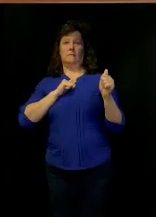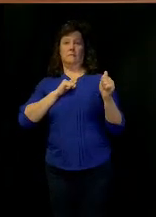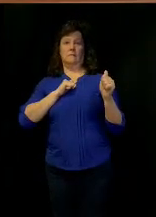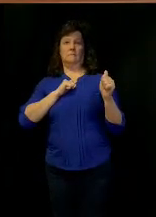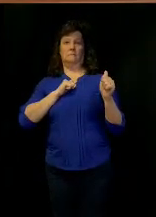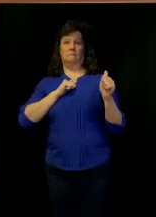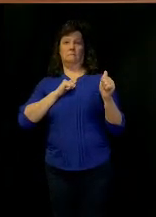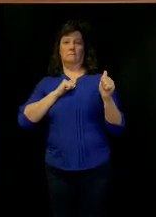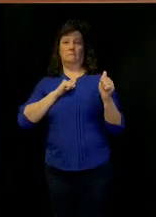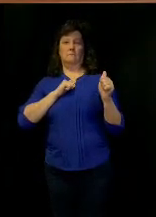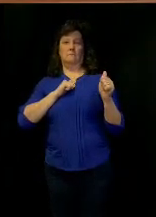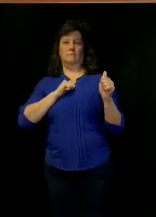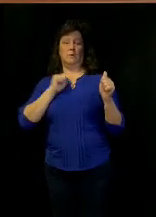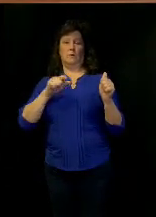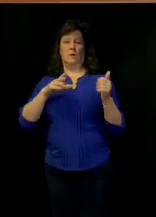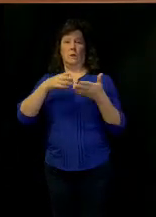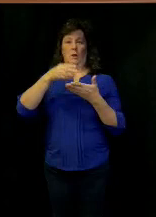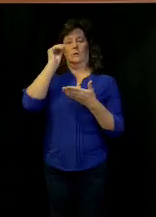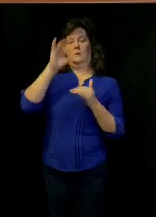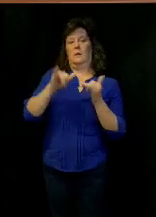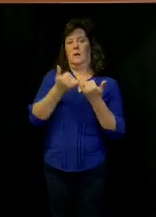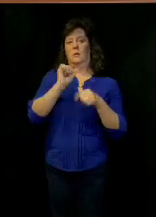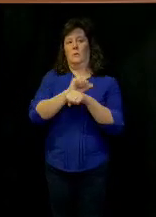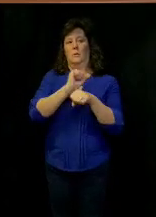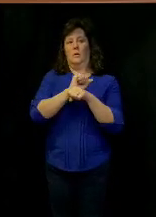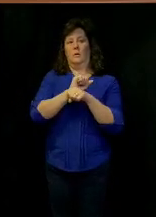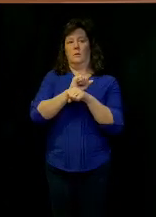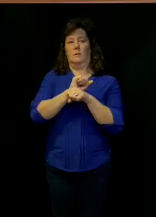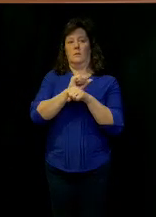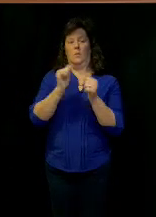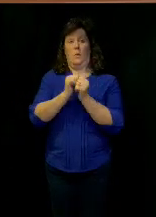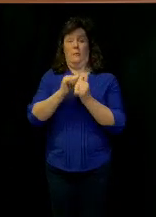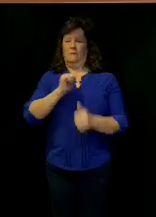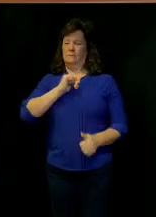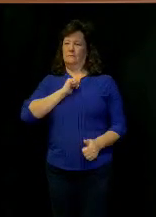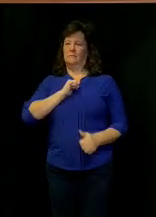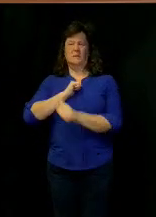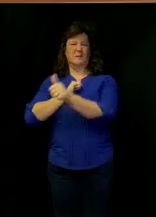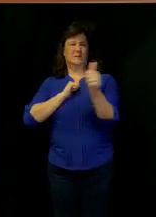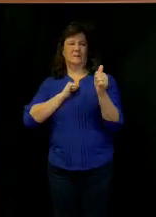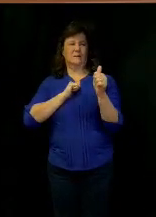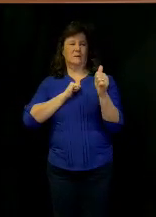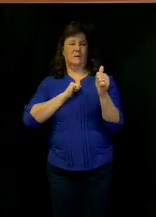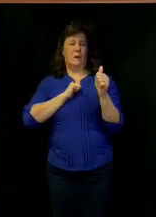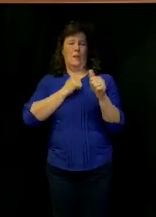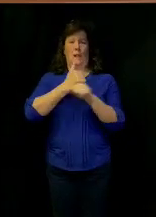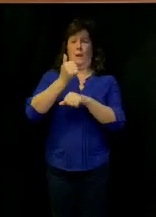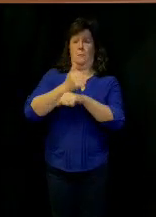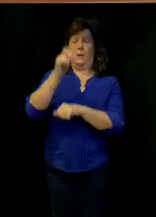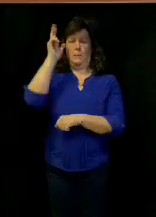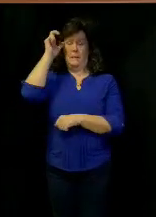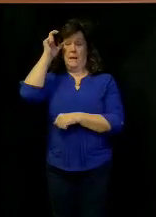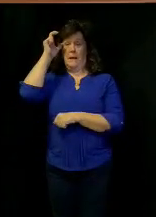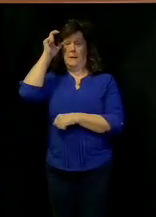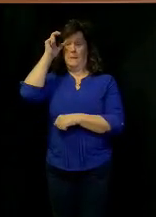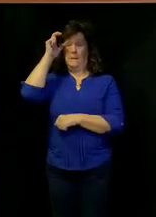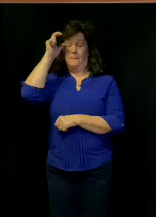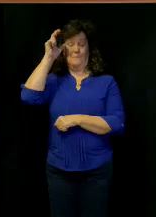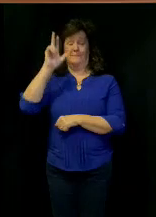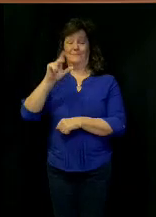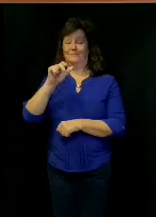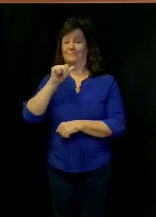we need to learn how to do something with ourselves. We're calling stuff the devil, which this is not devil at all. Actually, it's just an unrenewed